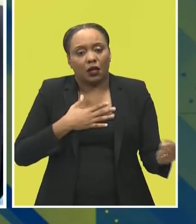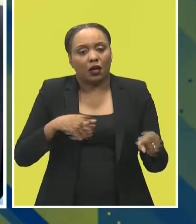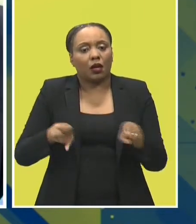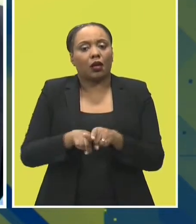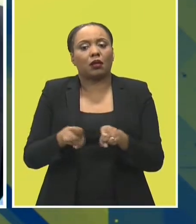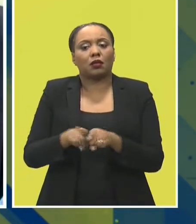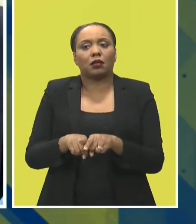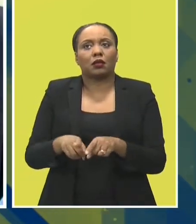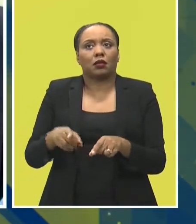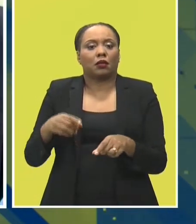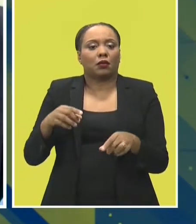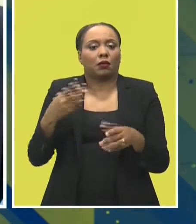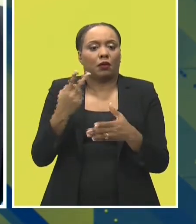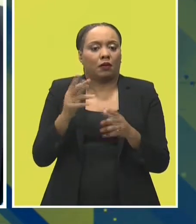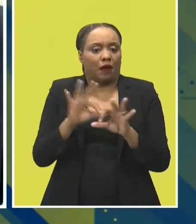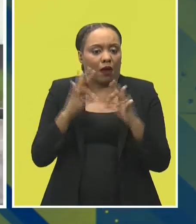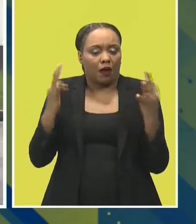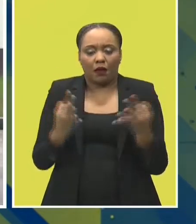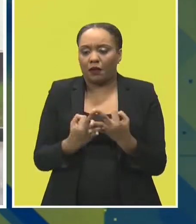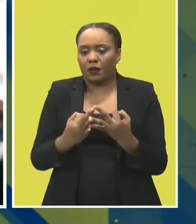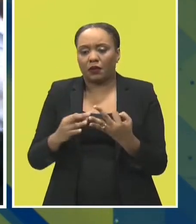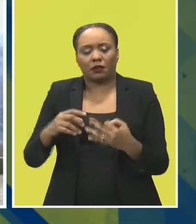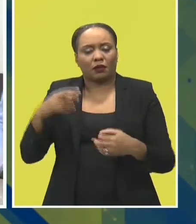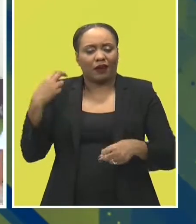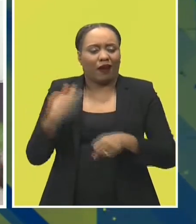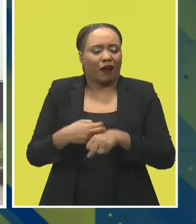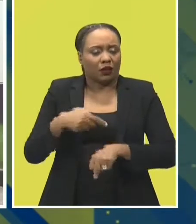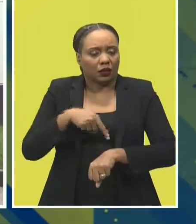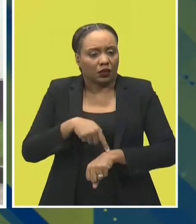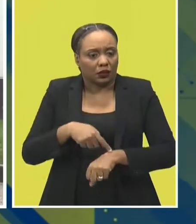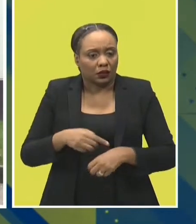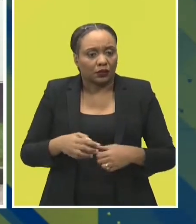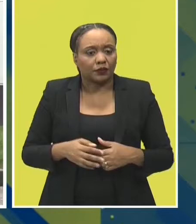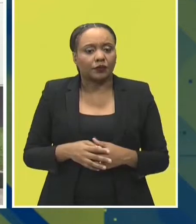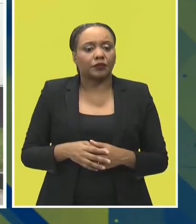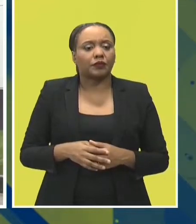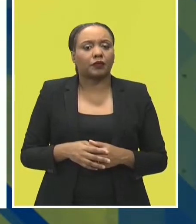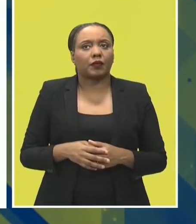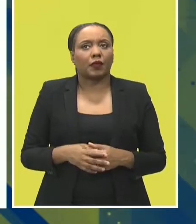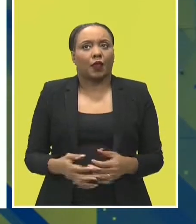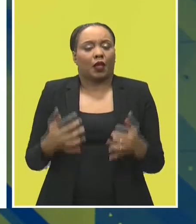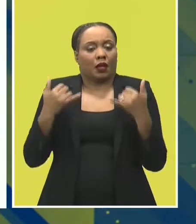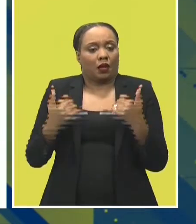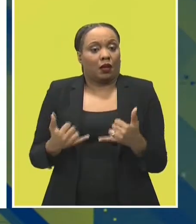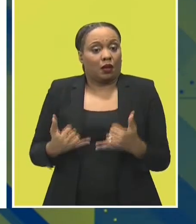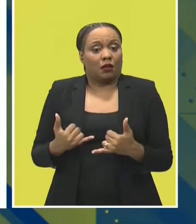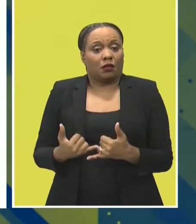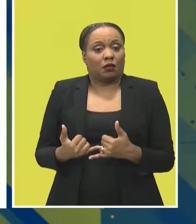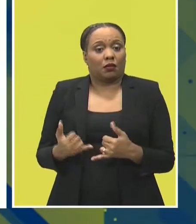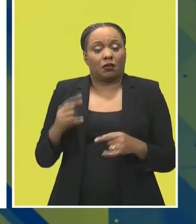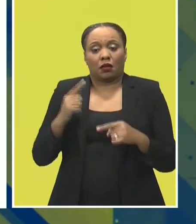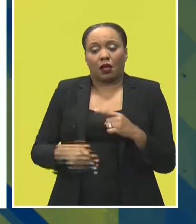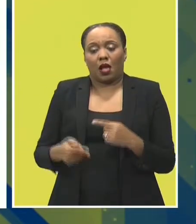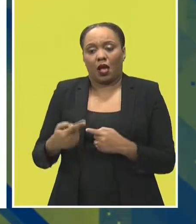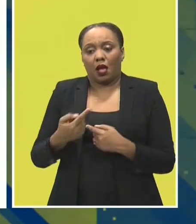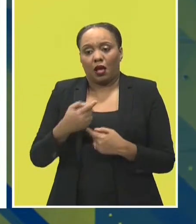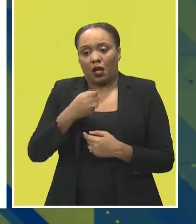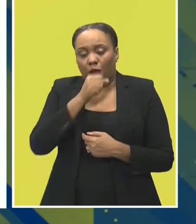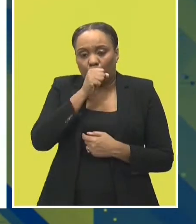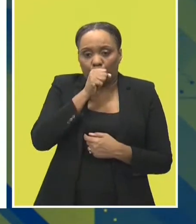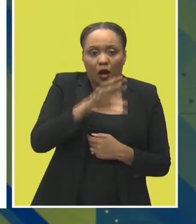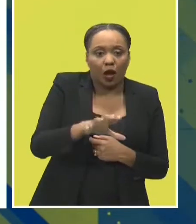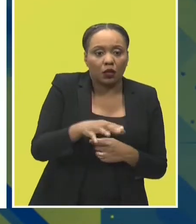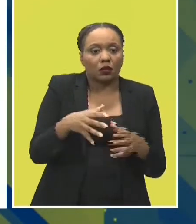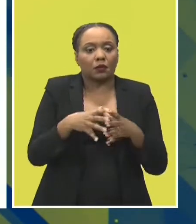the family at this time. Now, while acknowledging it is still at a sensitive stage, Ms. Bradshaw cautioned